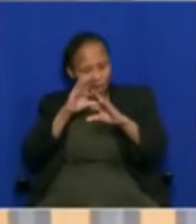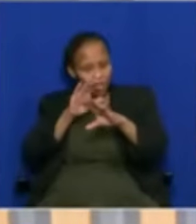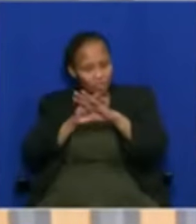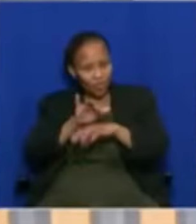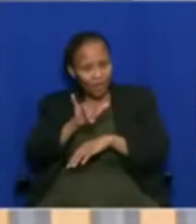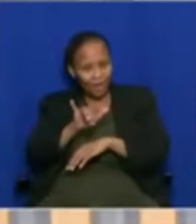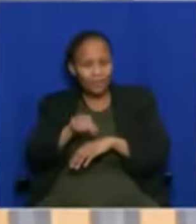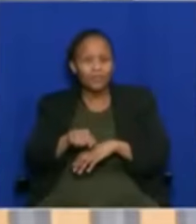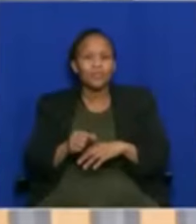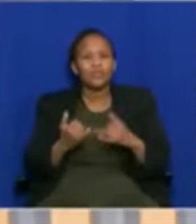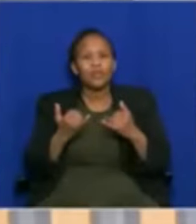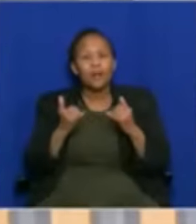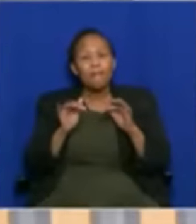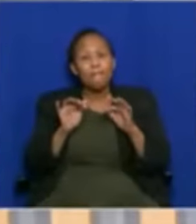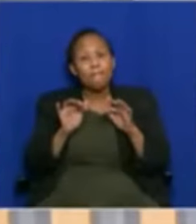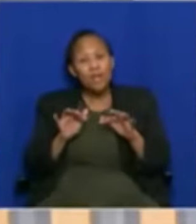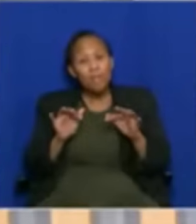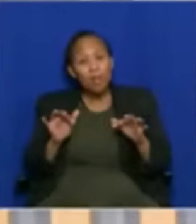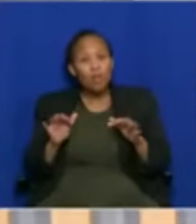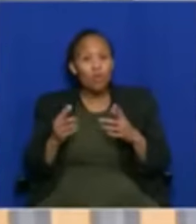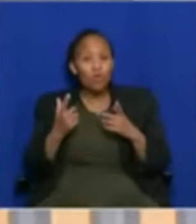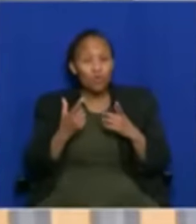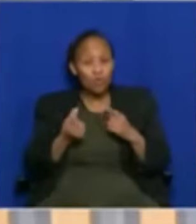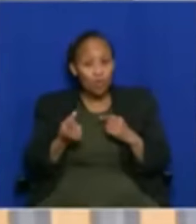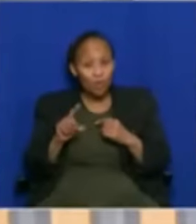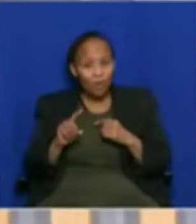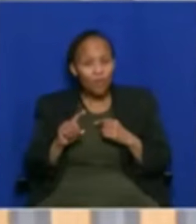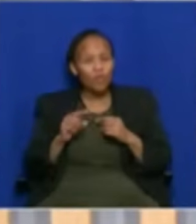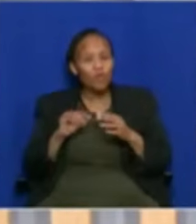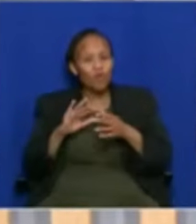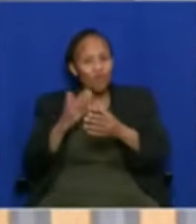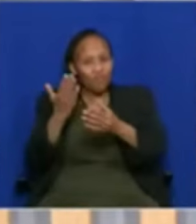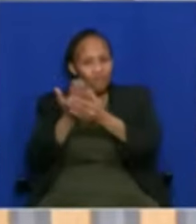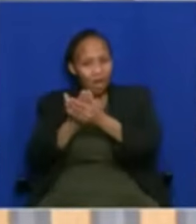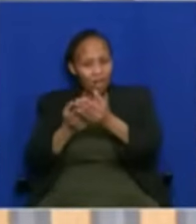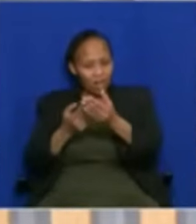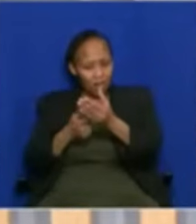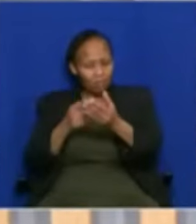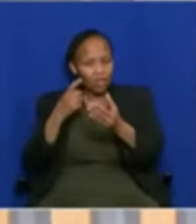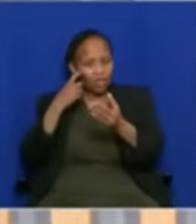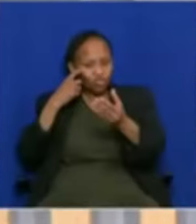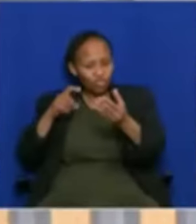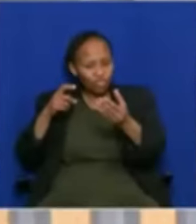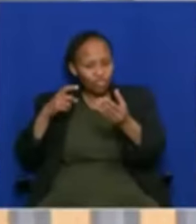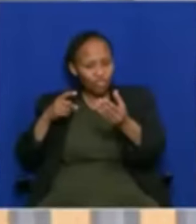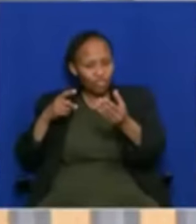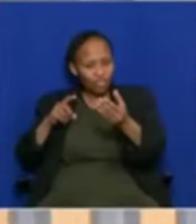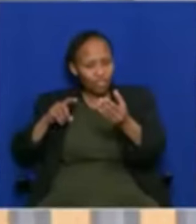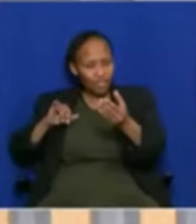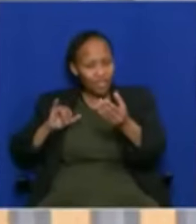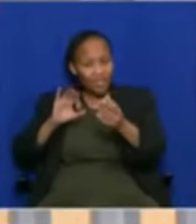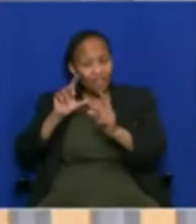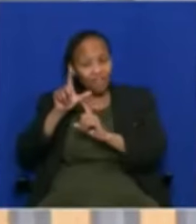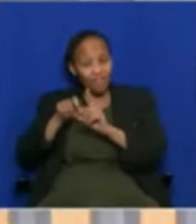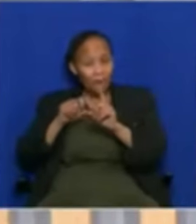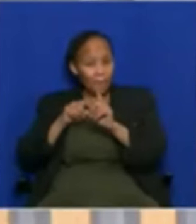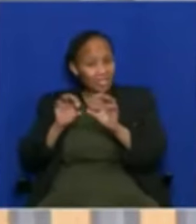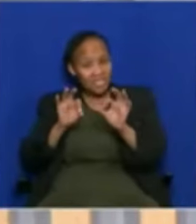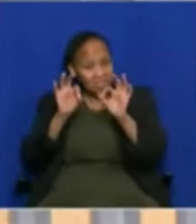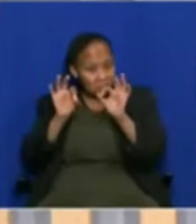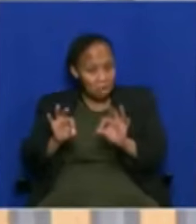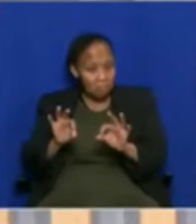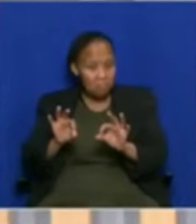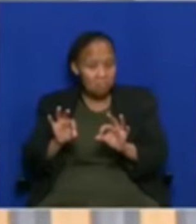vetting files are being sought. Yes. The question is, we must